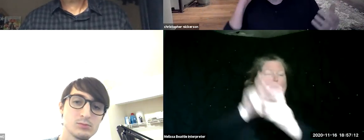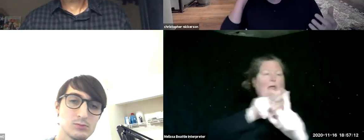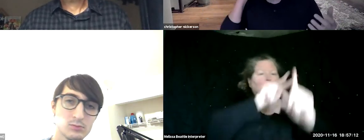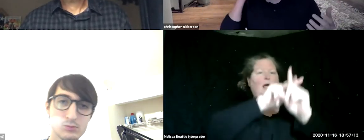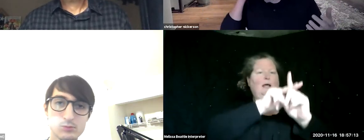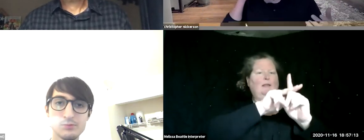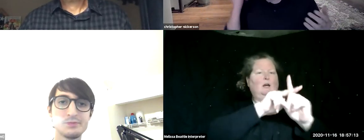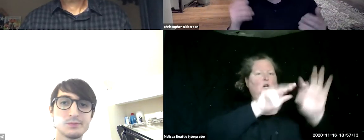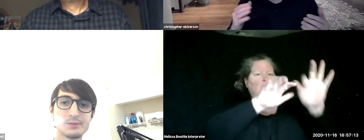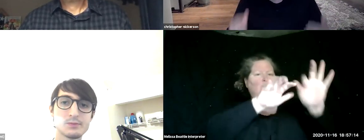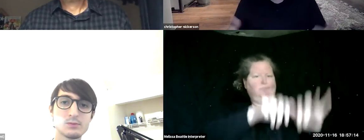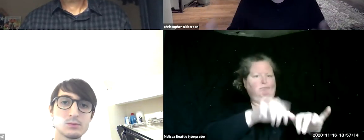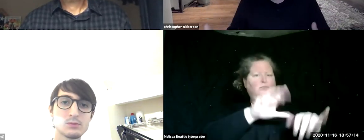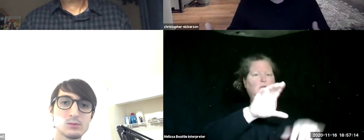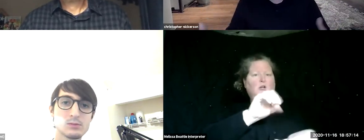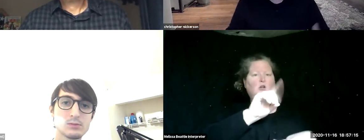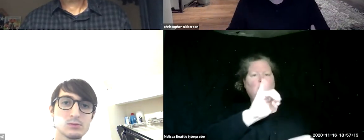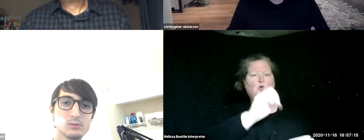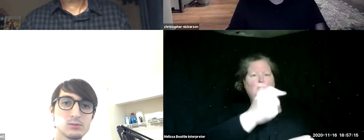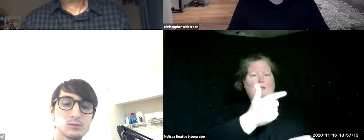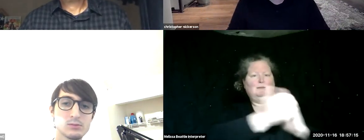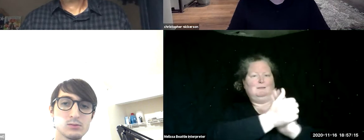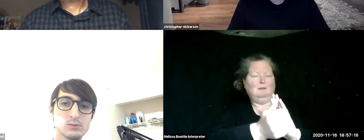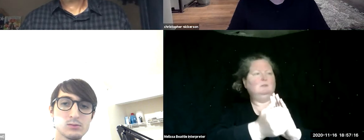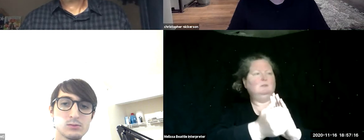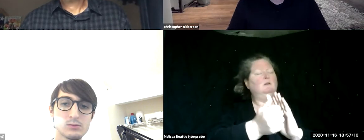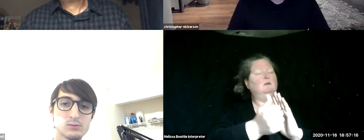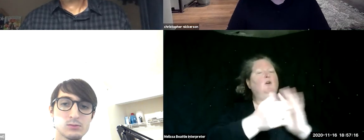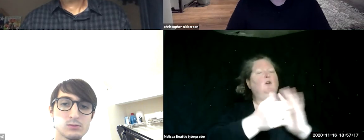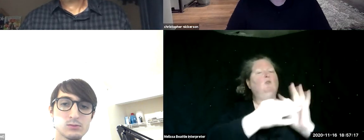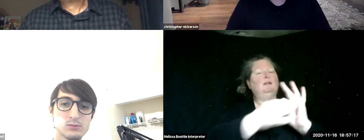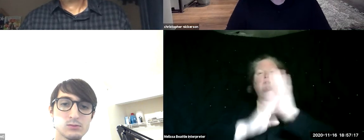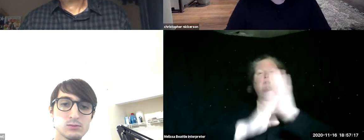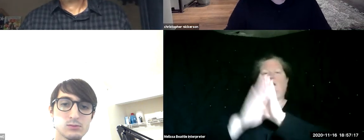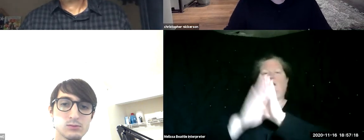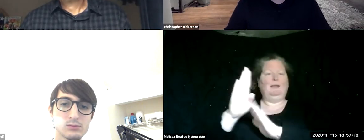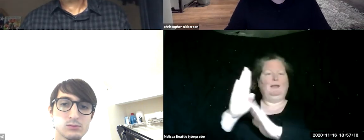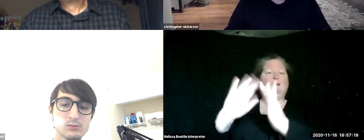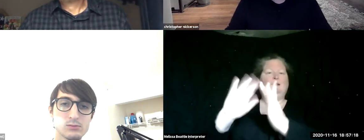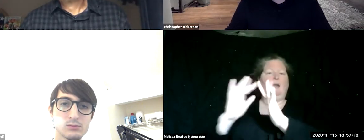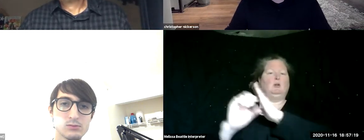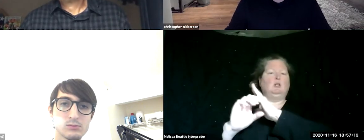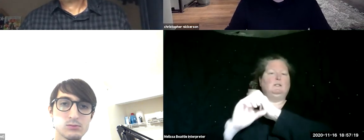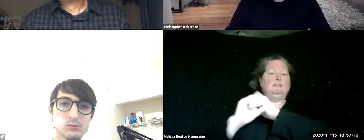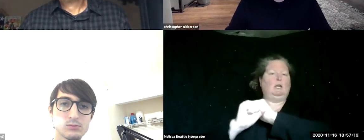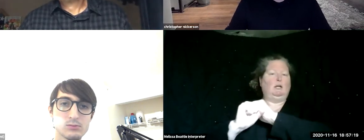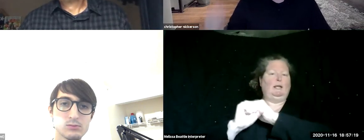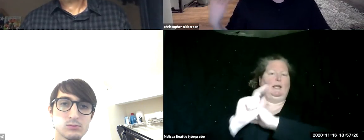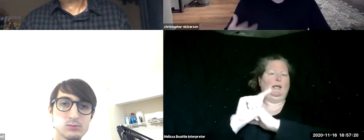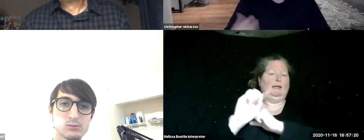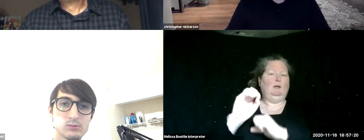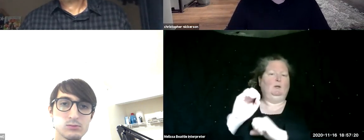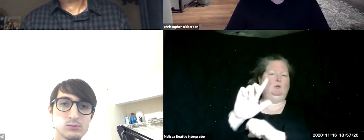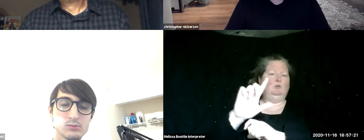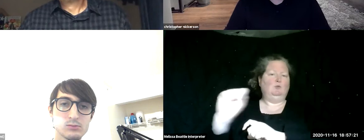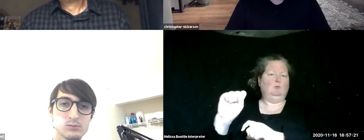skills to work on developing cybersecurity tools. So, you know, go out, find a tool that people use and